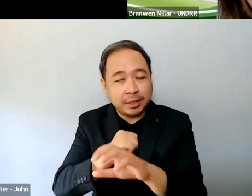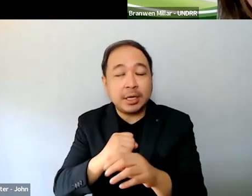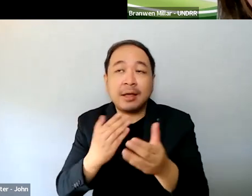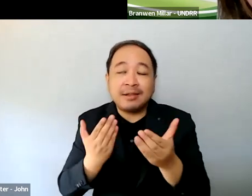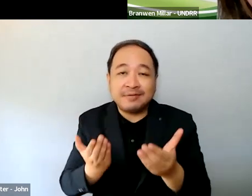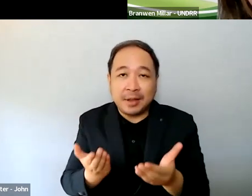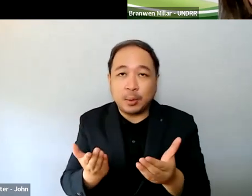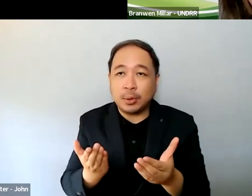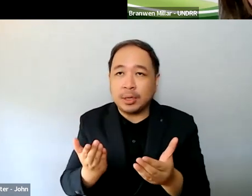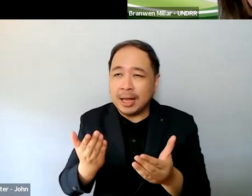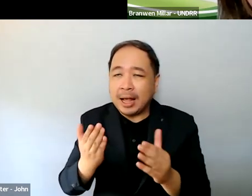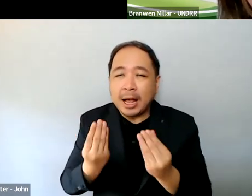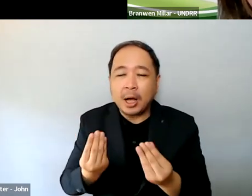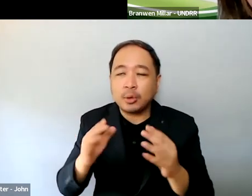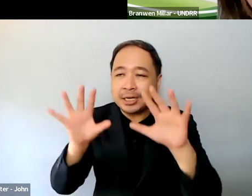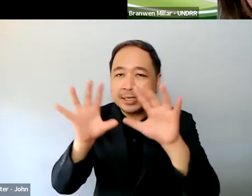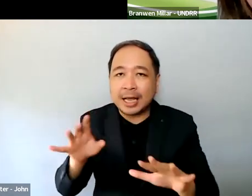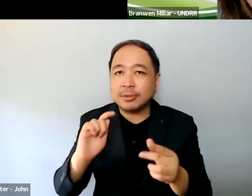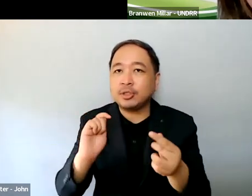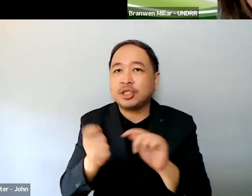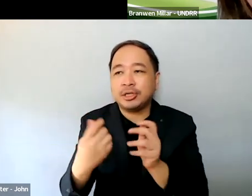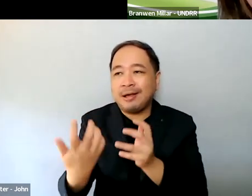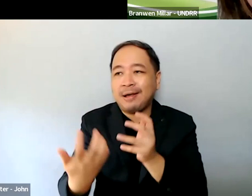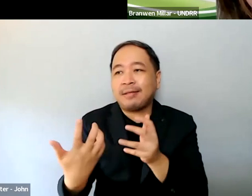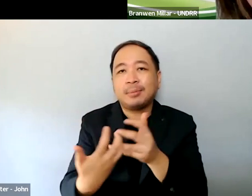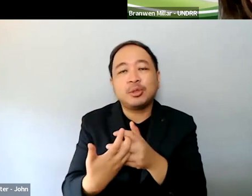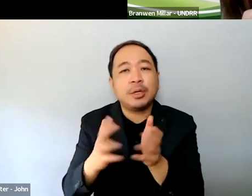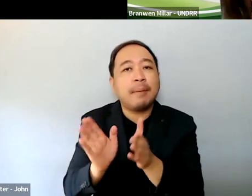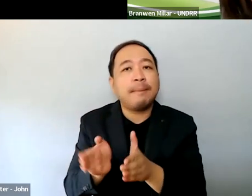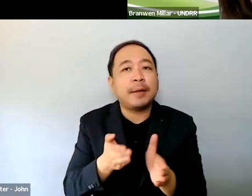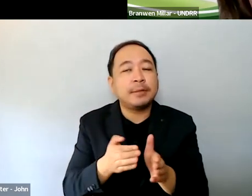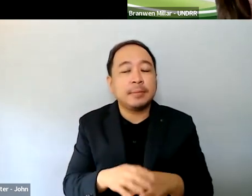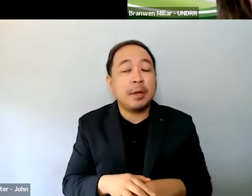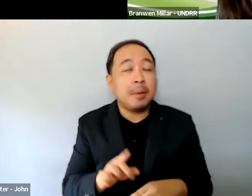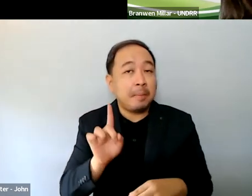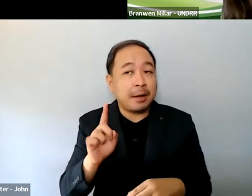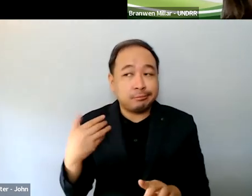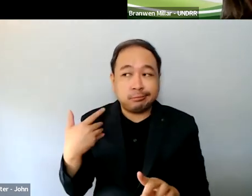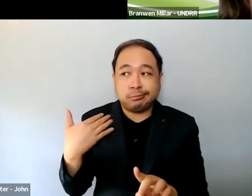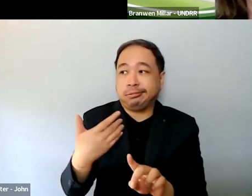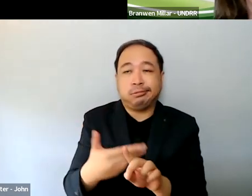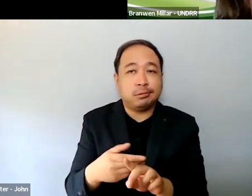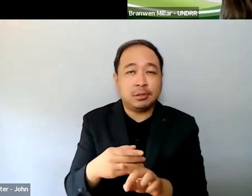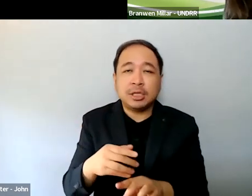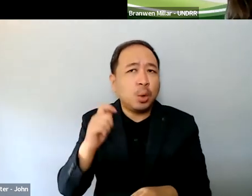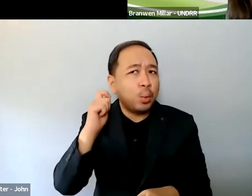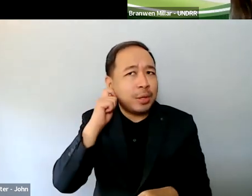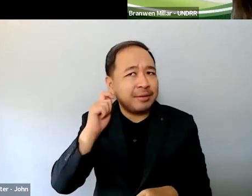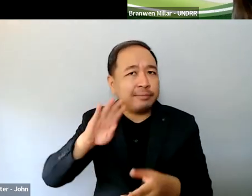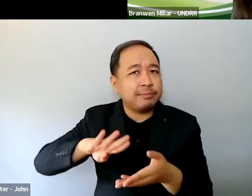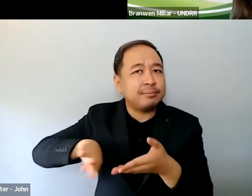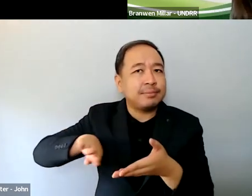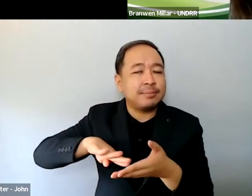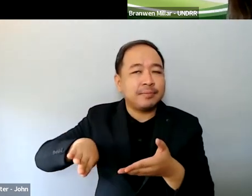change mitigation and adaptation action plans. Unfortunately, until the last few years, women have largely been missing as key actors in the